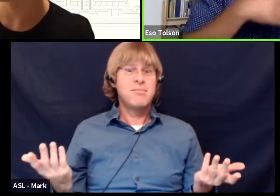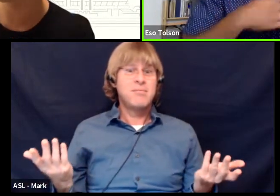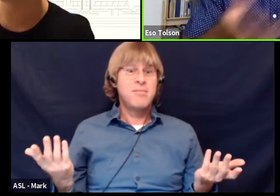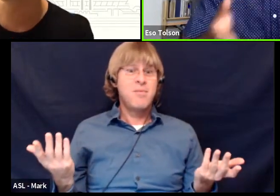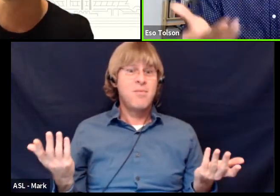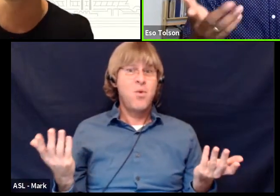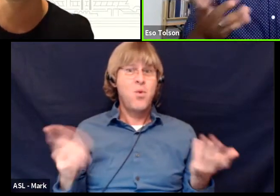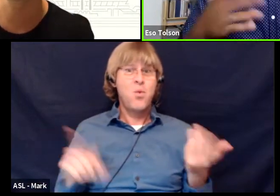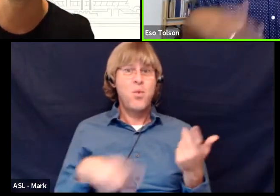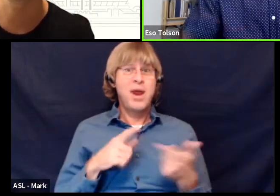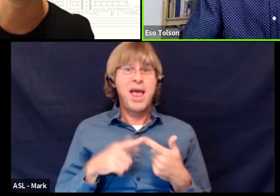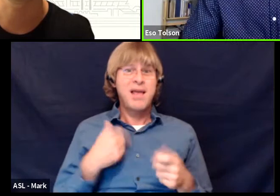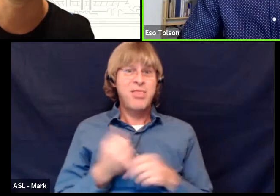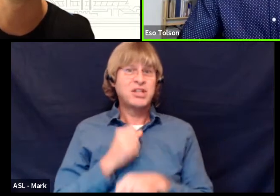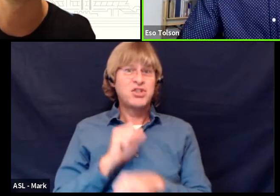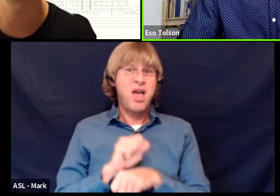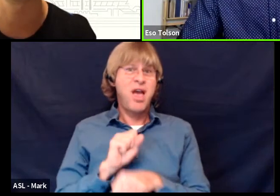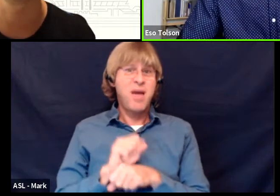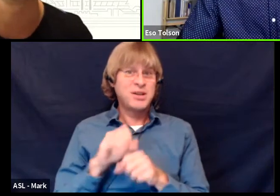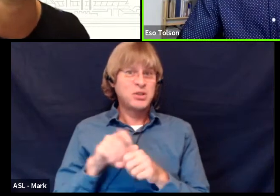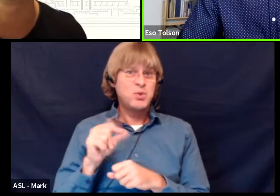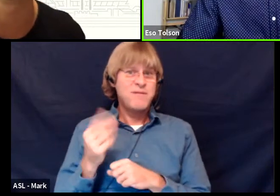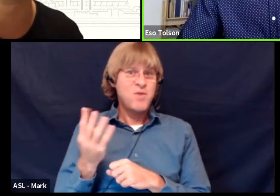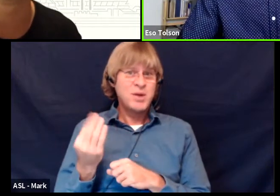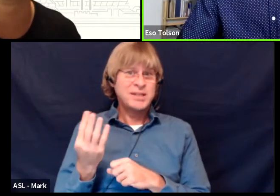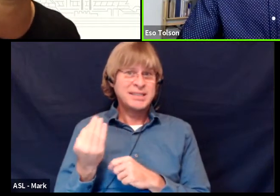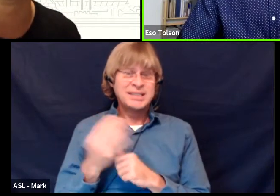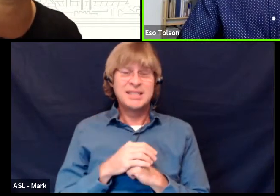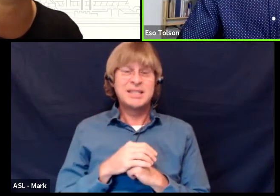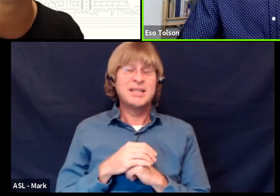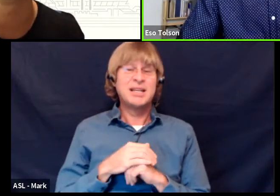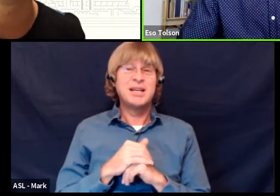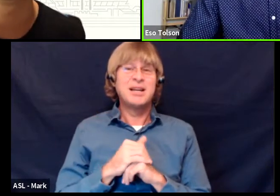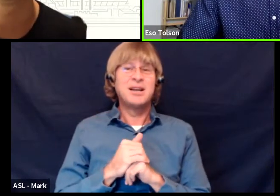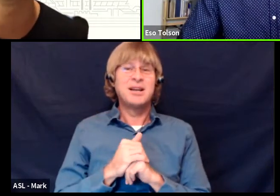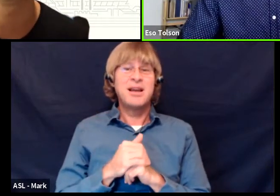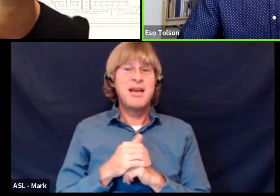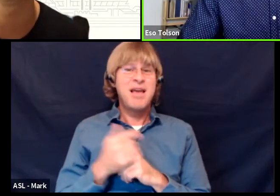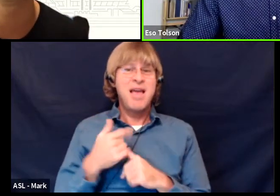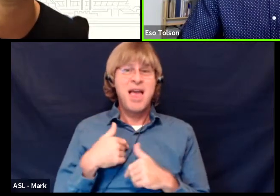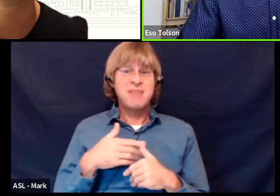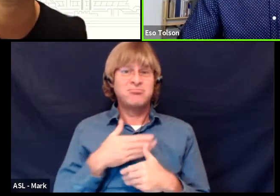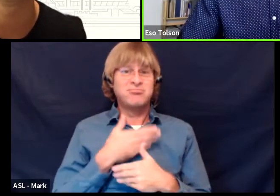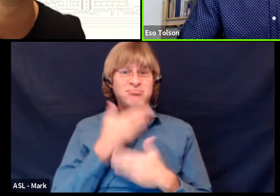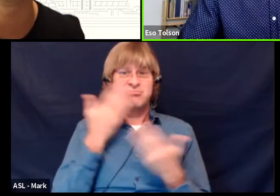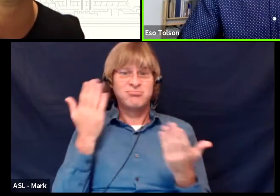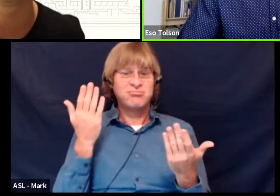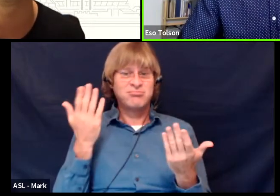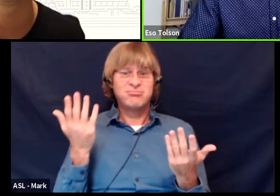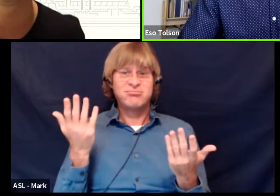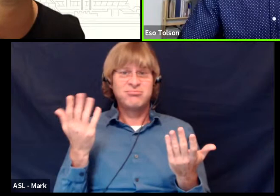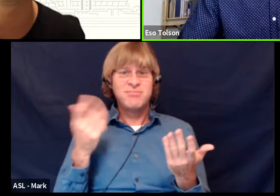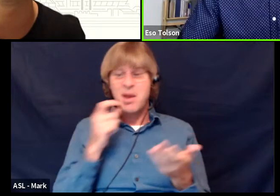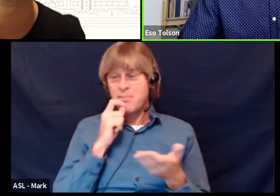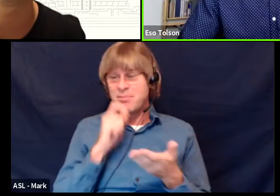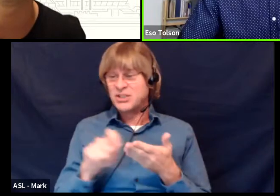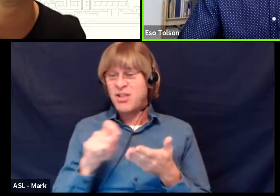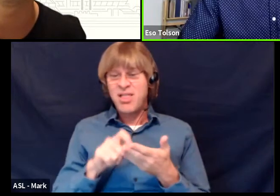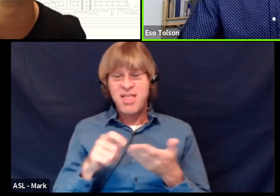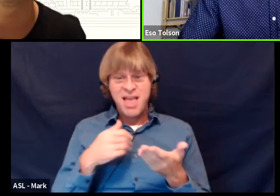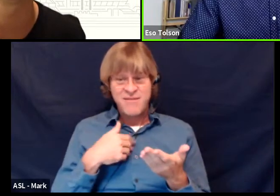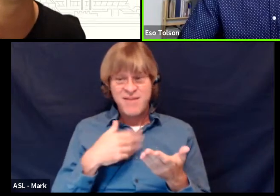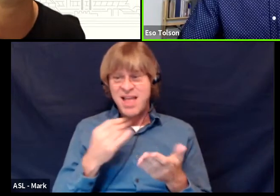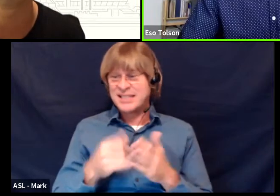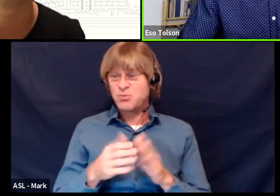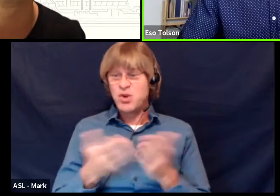When I got the job that I was telling you about in 2014, I had pens, pencils, and a